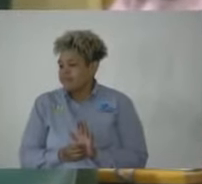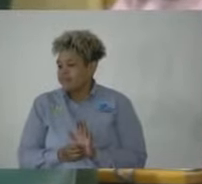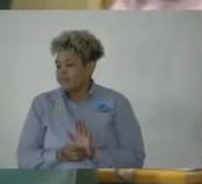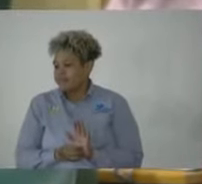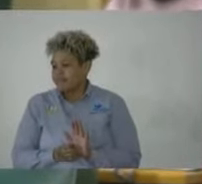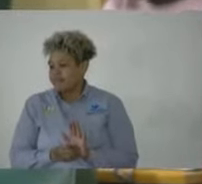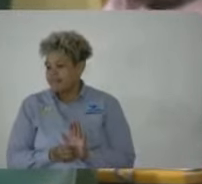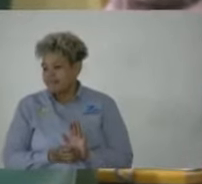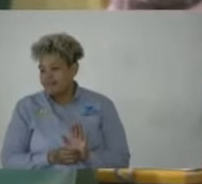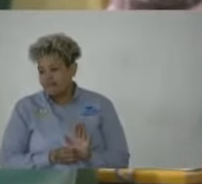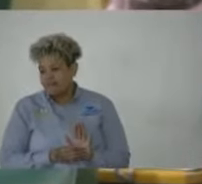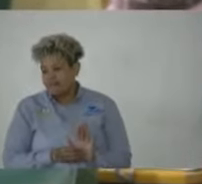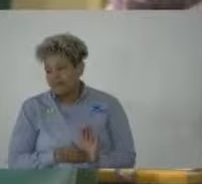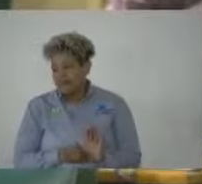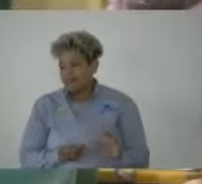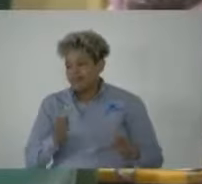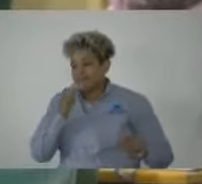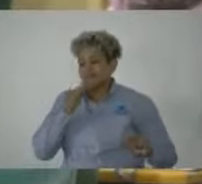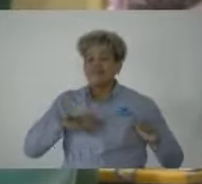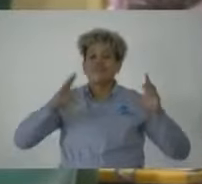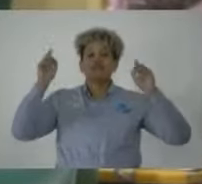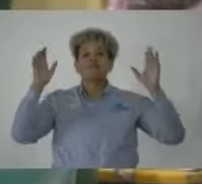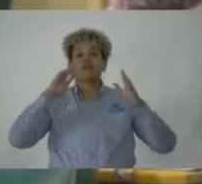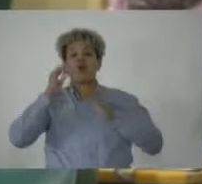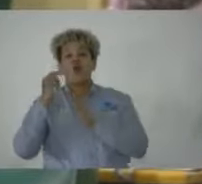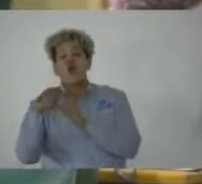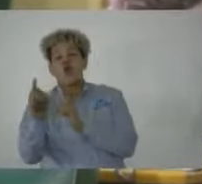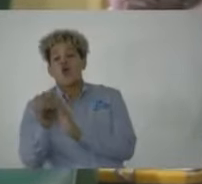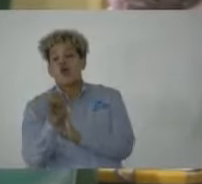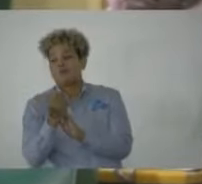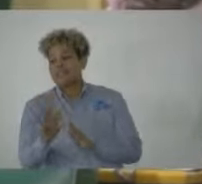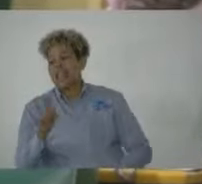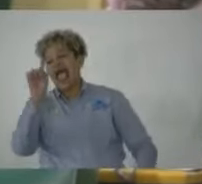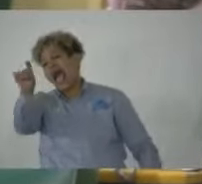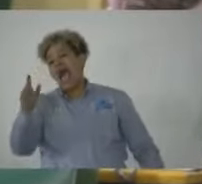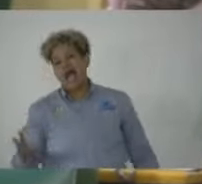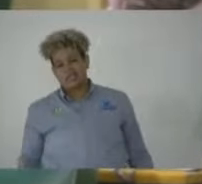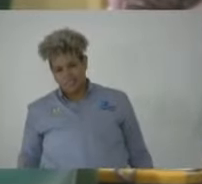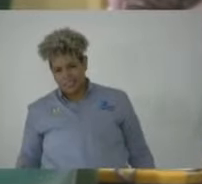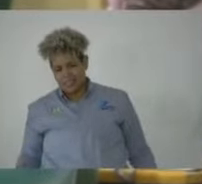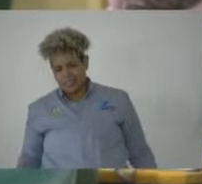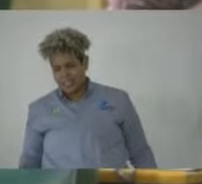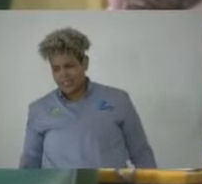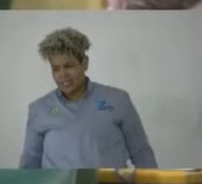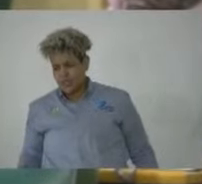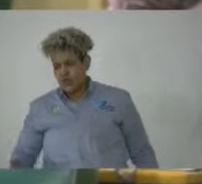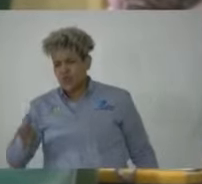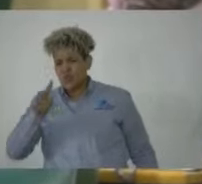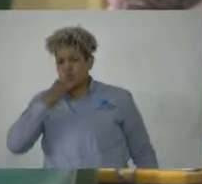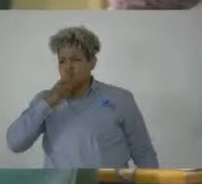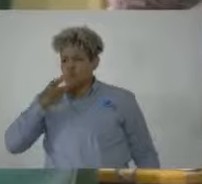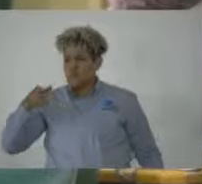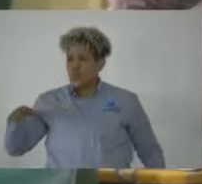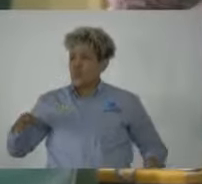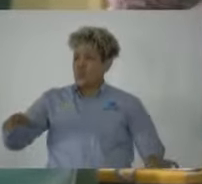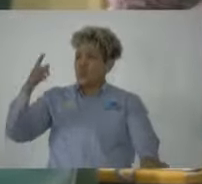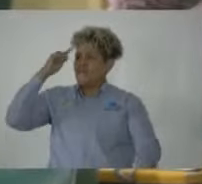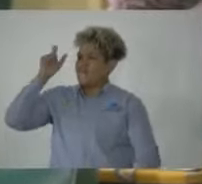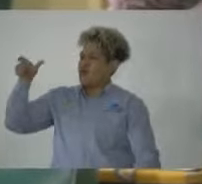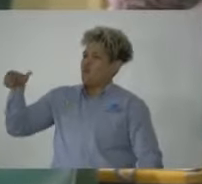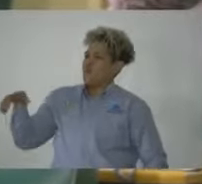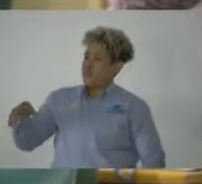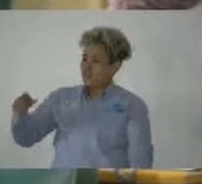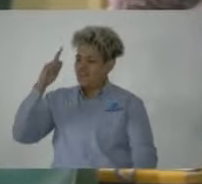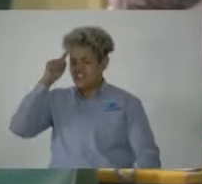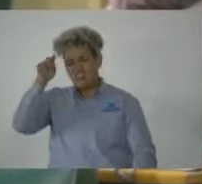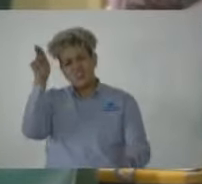And, Madam Speaker, the opposition leader asks, whose bidding am I doing? Madam Speaker, he's out of